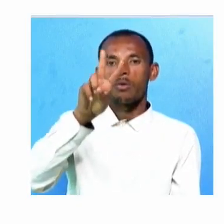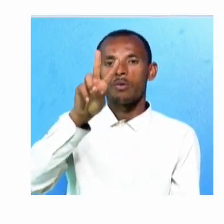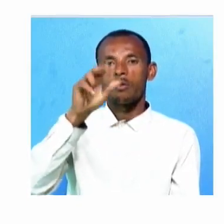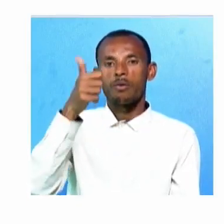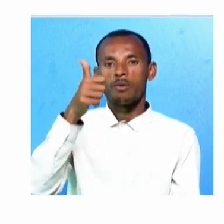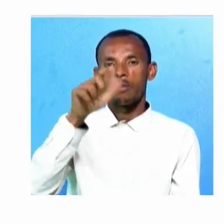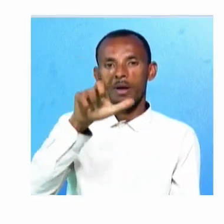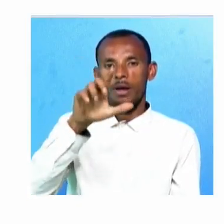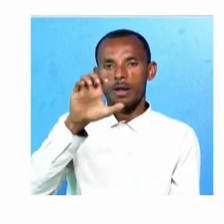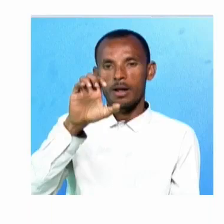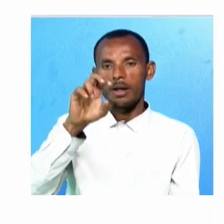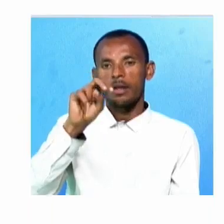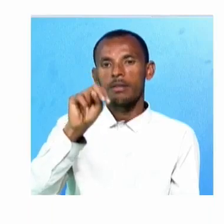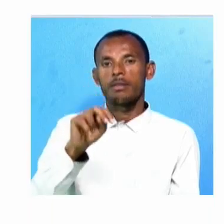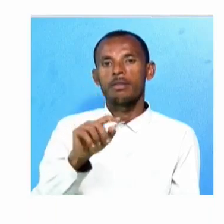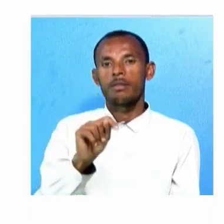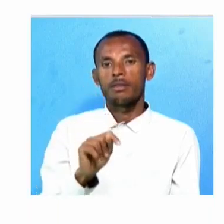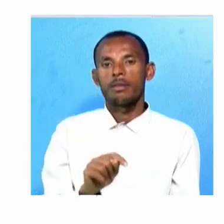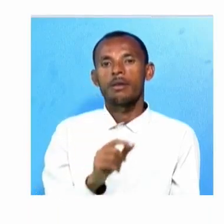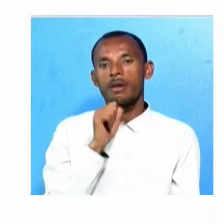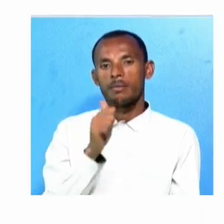not equivalent